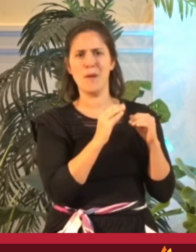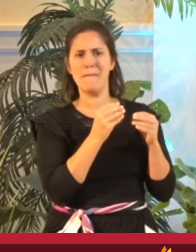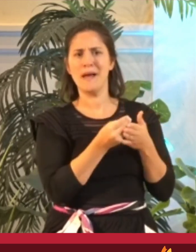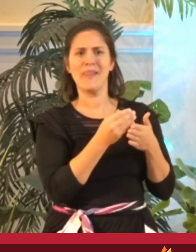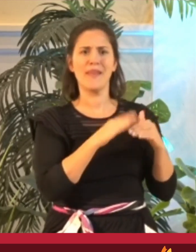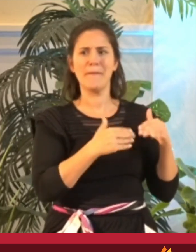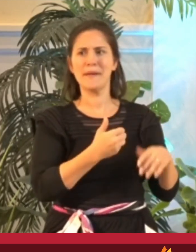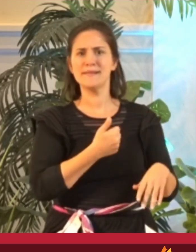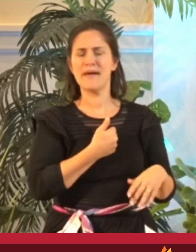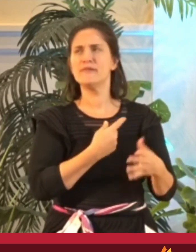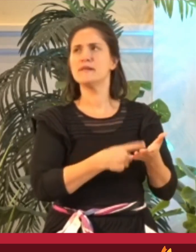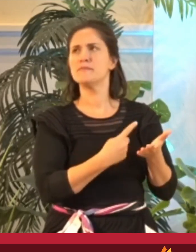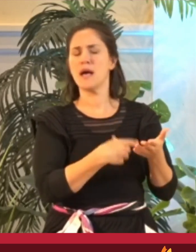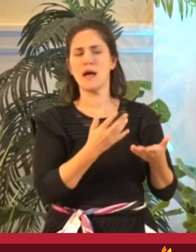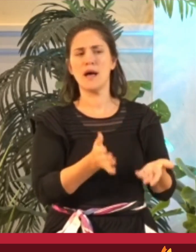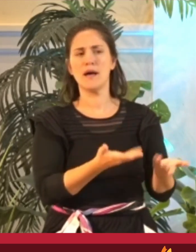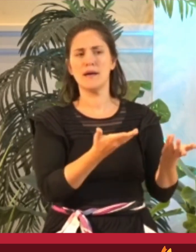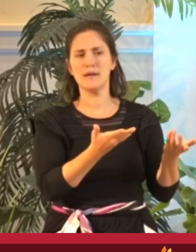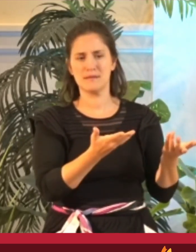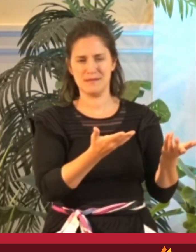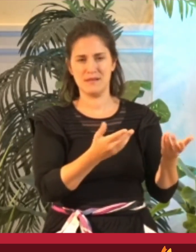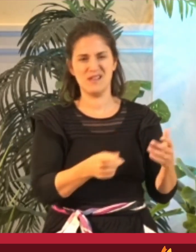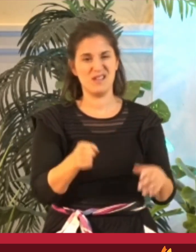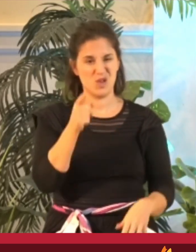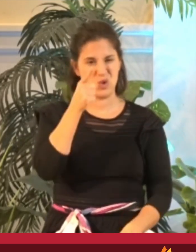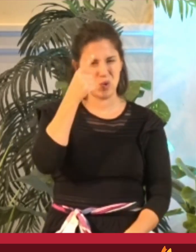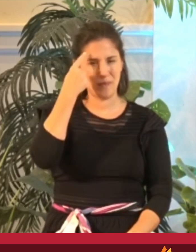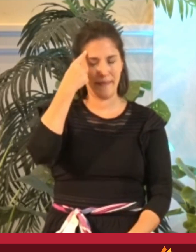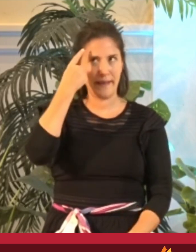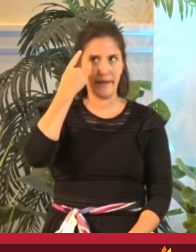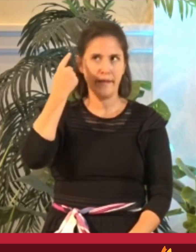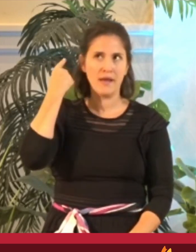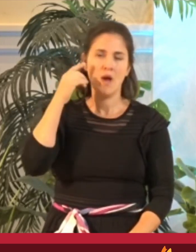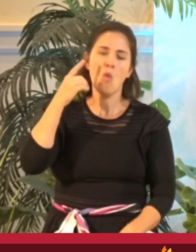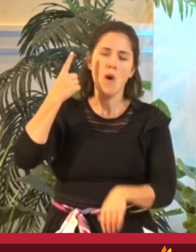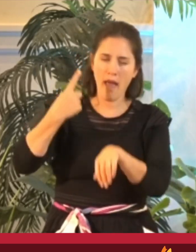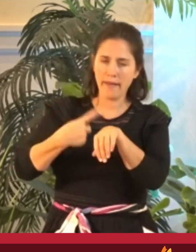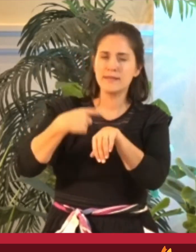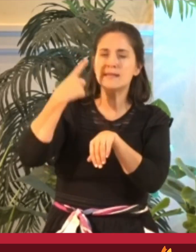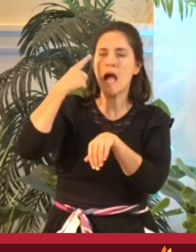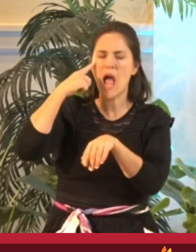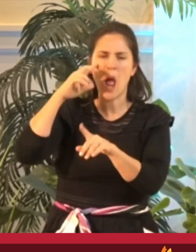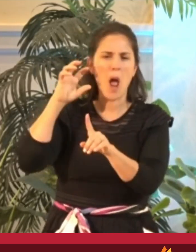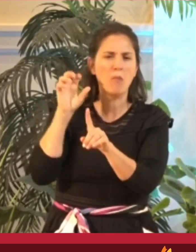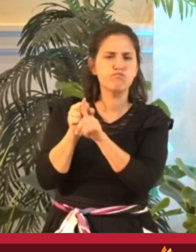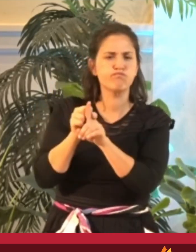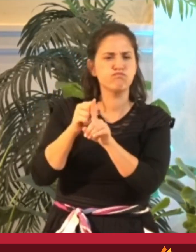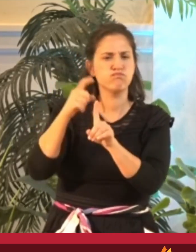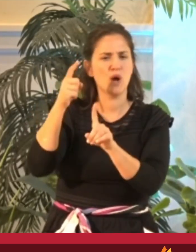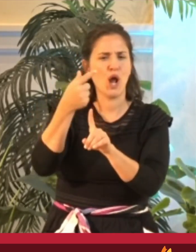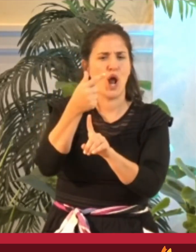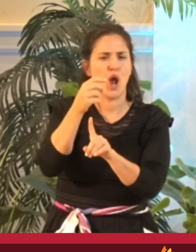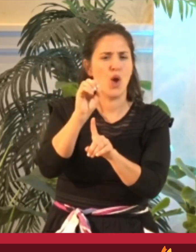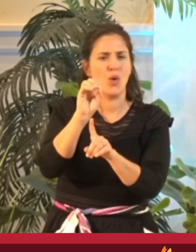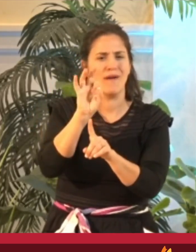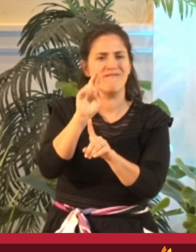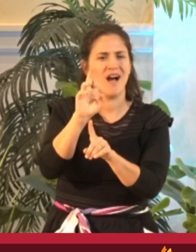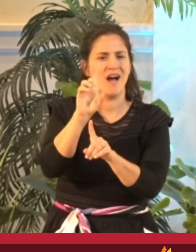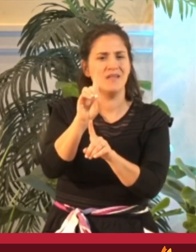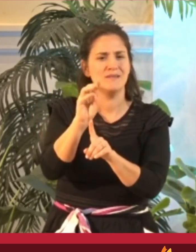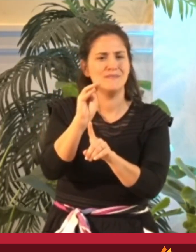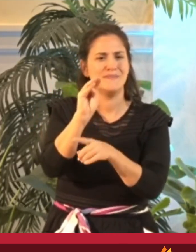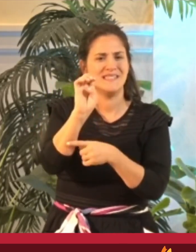You recall that GoFundMe scam where a couple pulled on people's